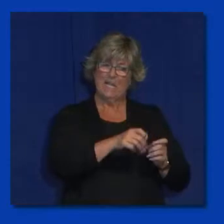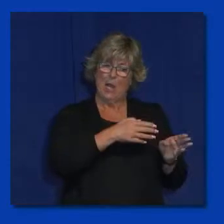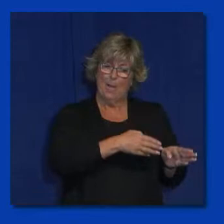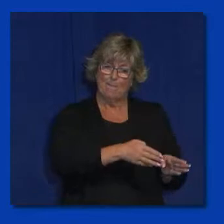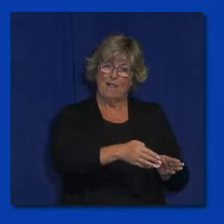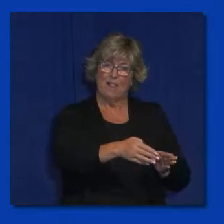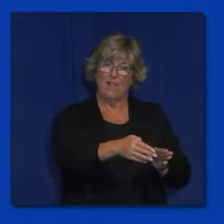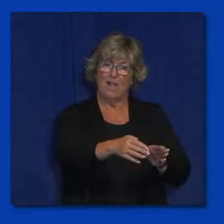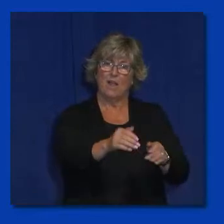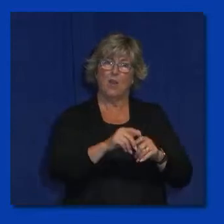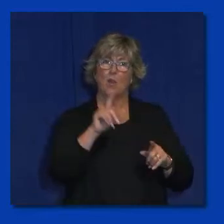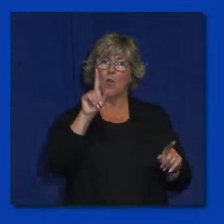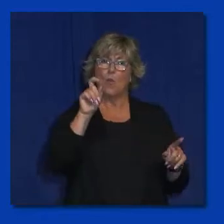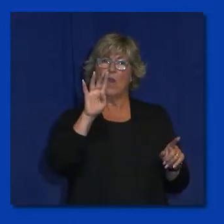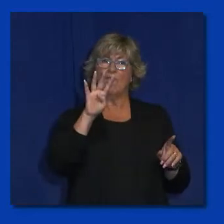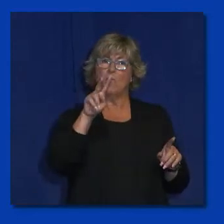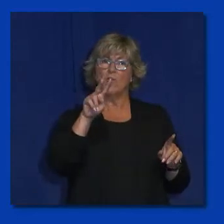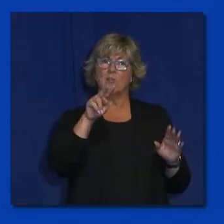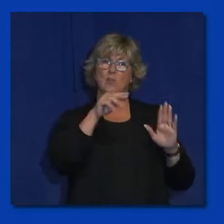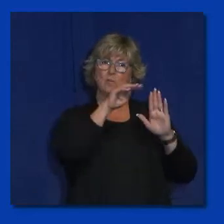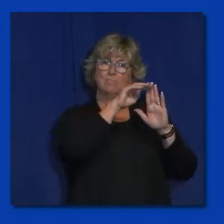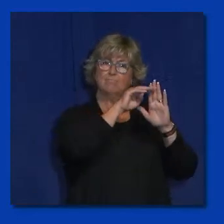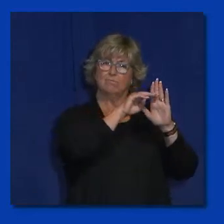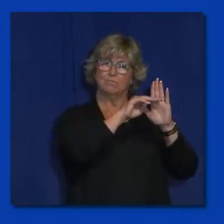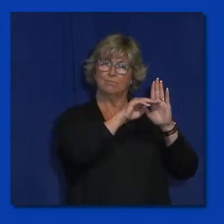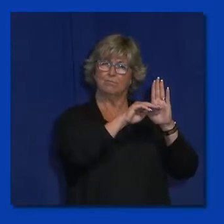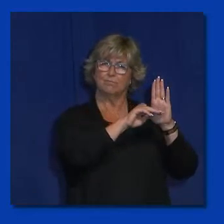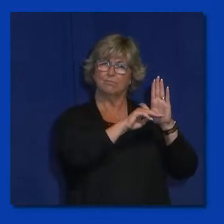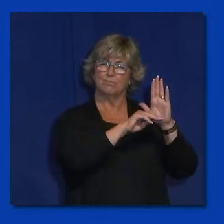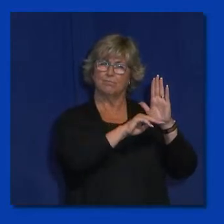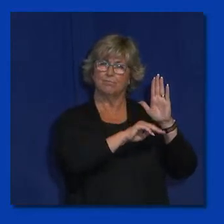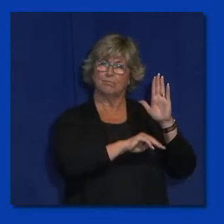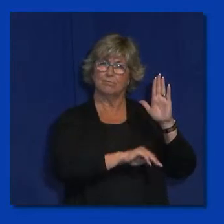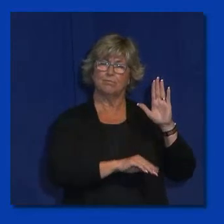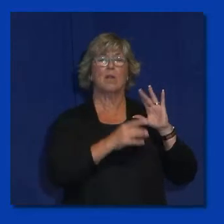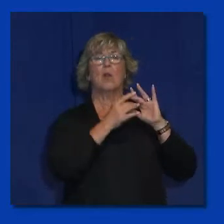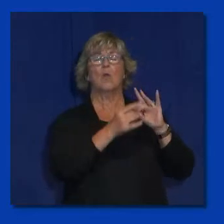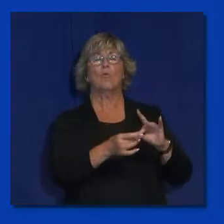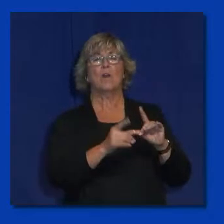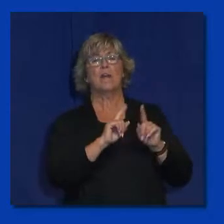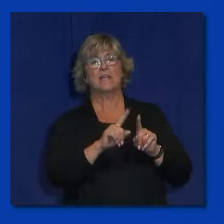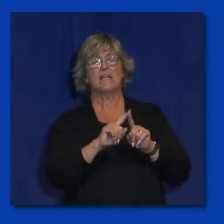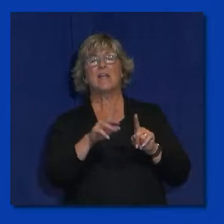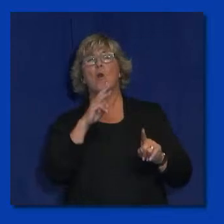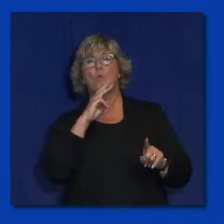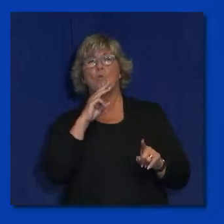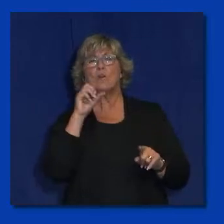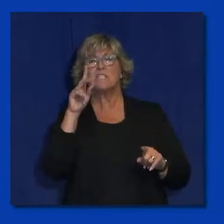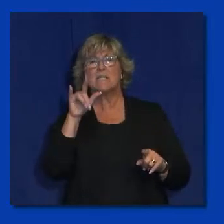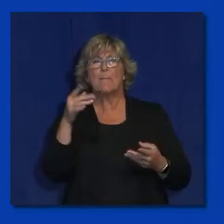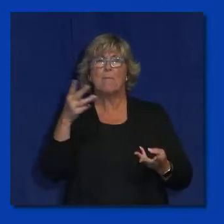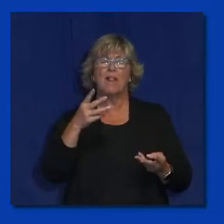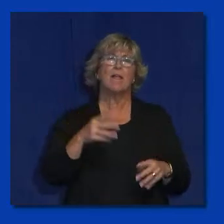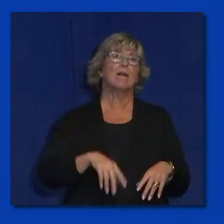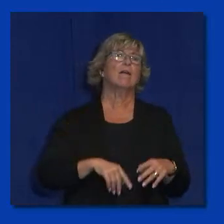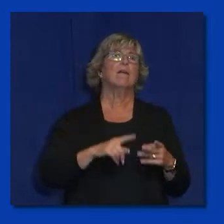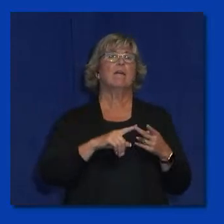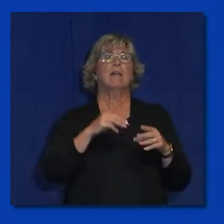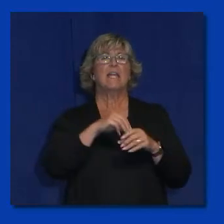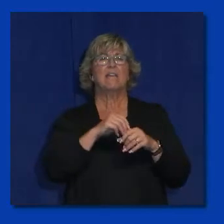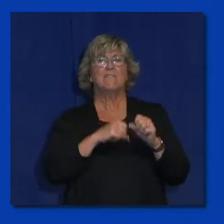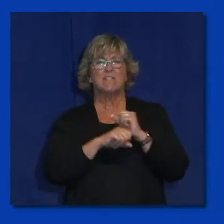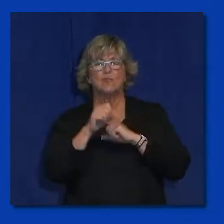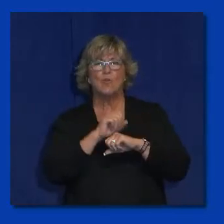strategy and plan with 142 specific action items around diversifying our water supplies, ecosystems,